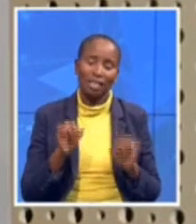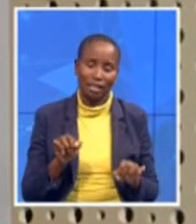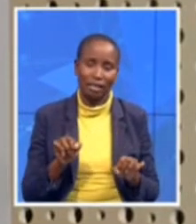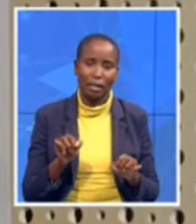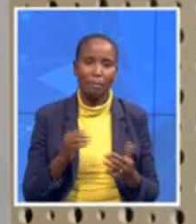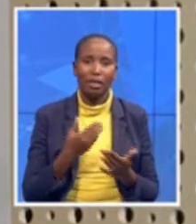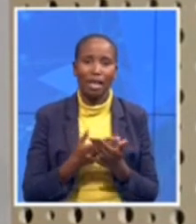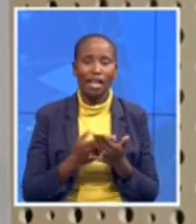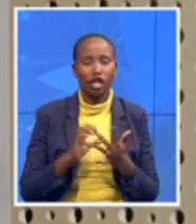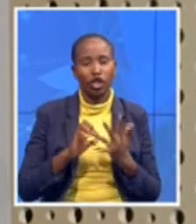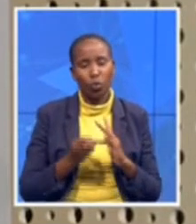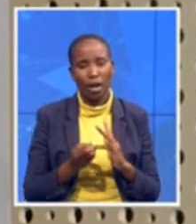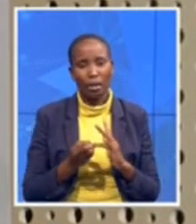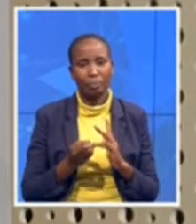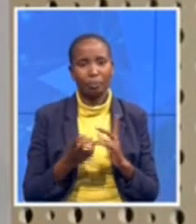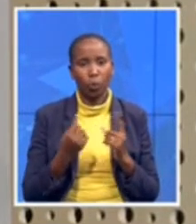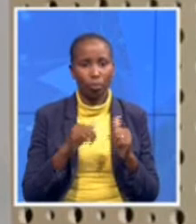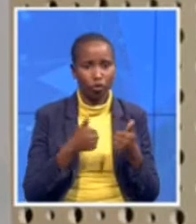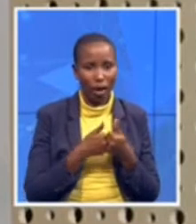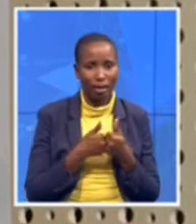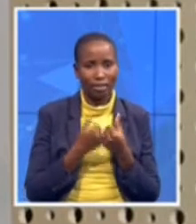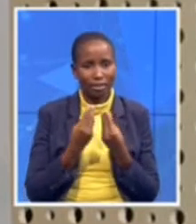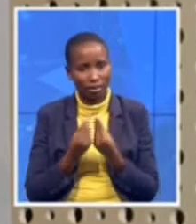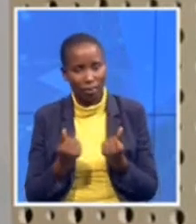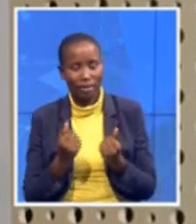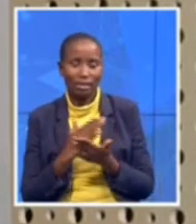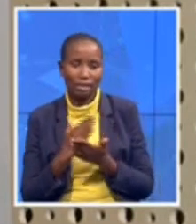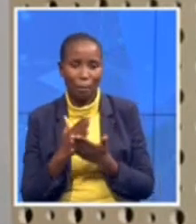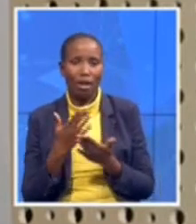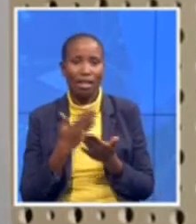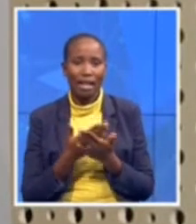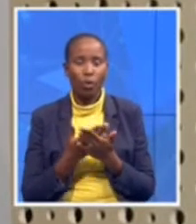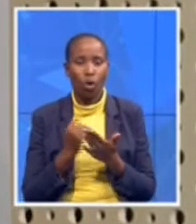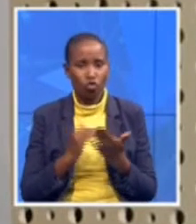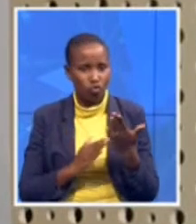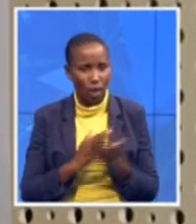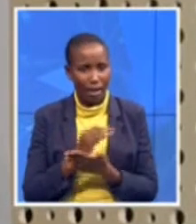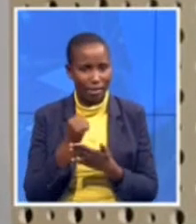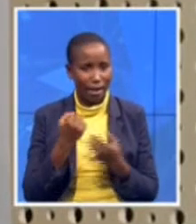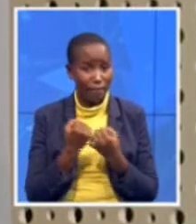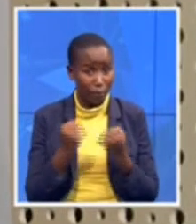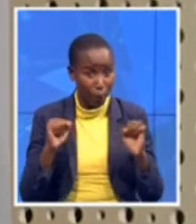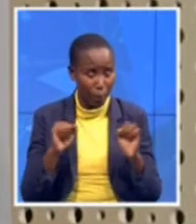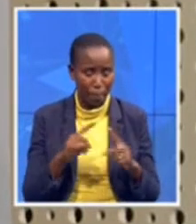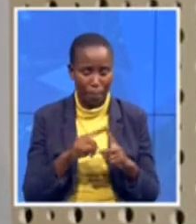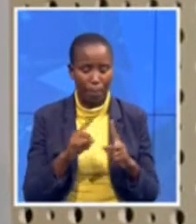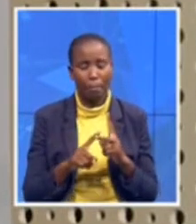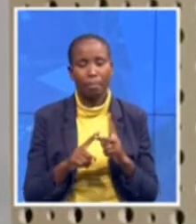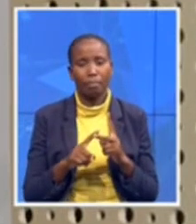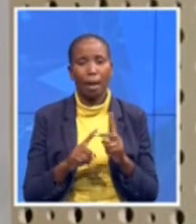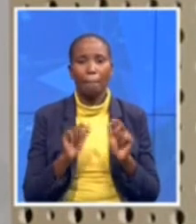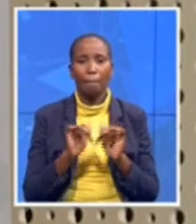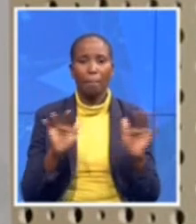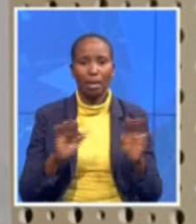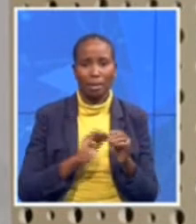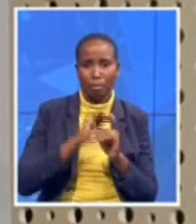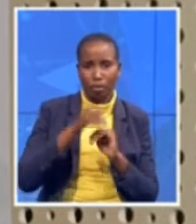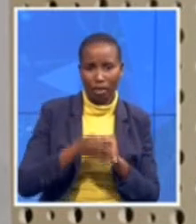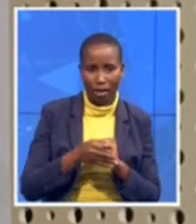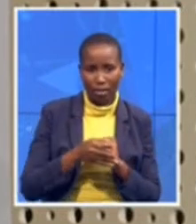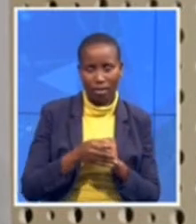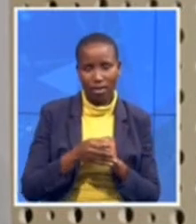balancing the right to freedom as well as the protecting the public from potential harmful